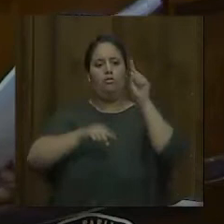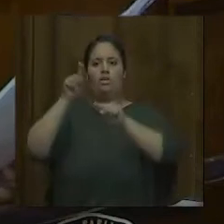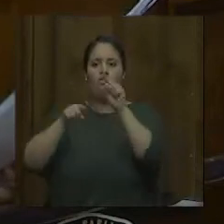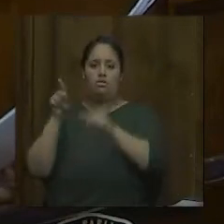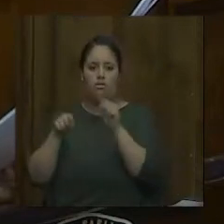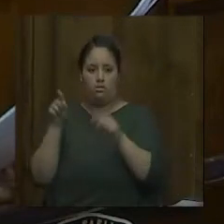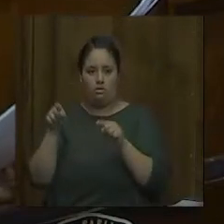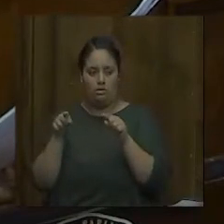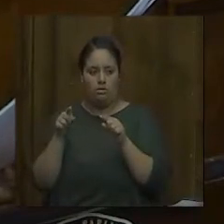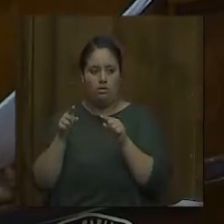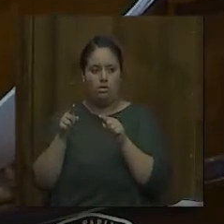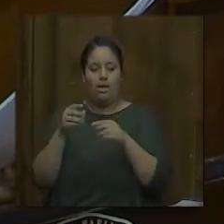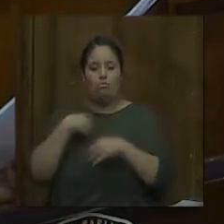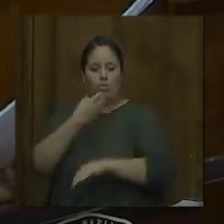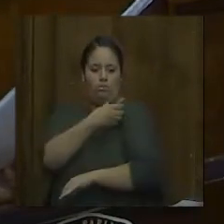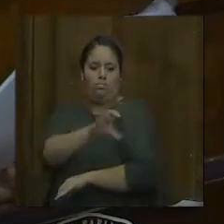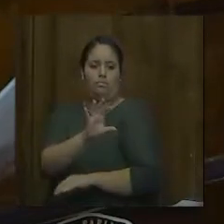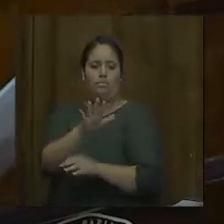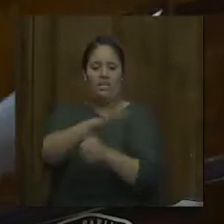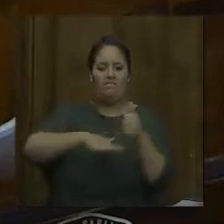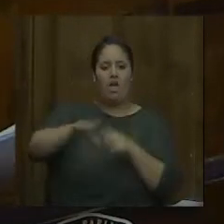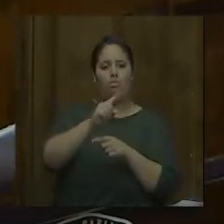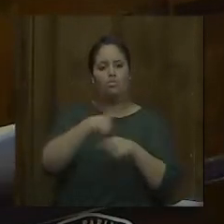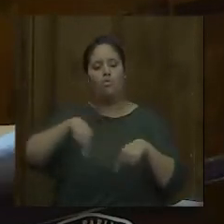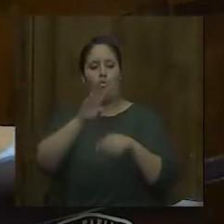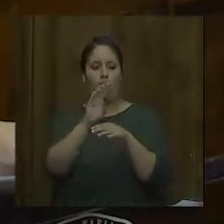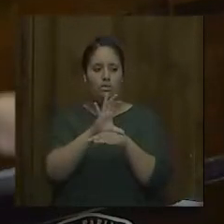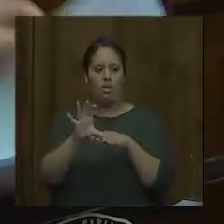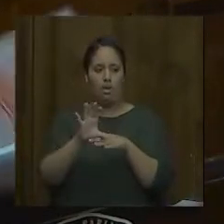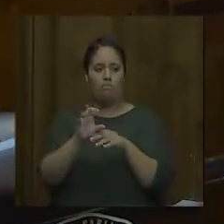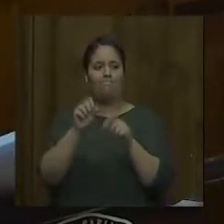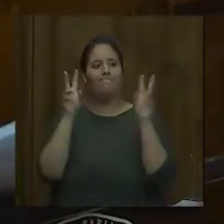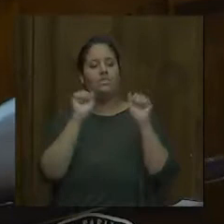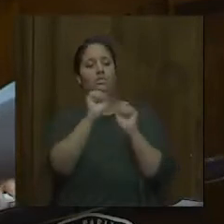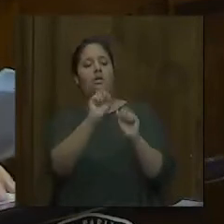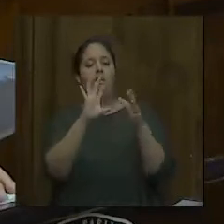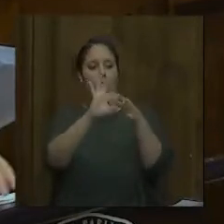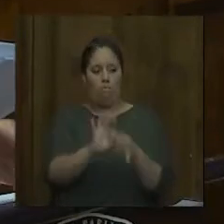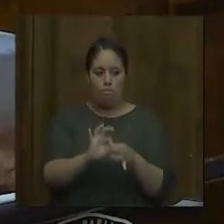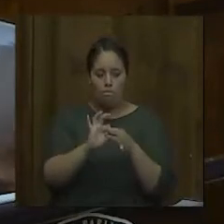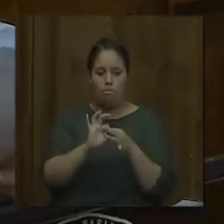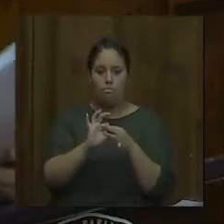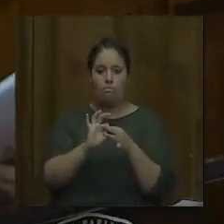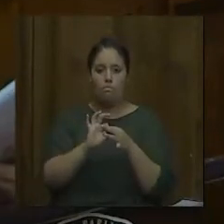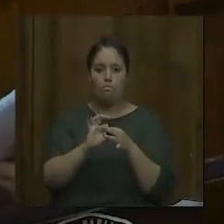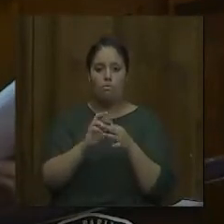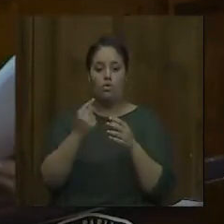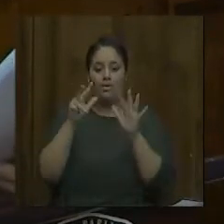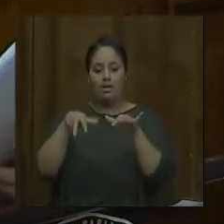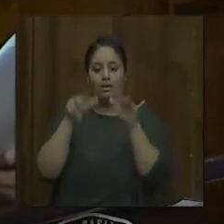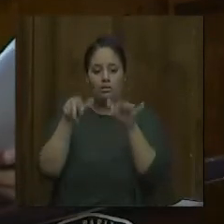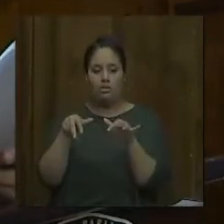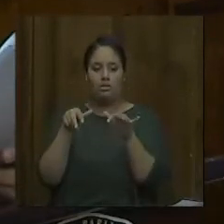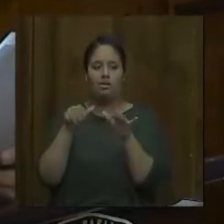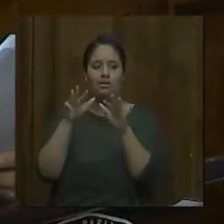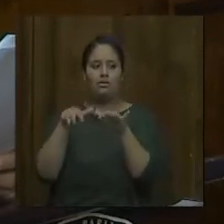simultaneously creates an enabling environment for all who call the Western Cape home. Vir die 2018-19